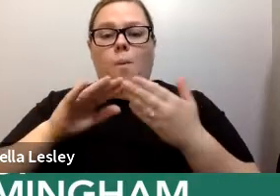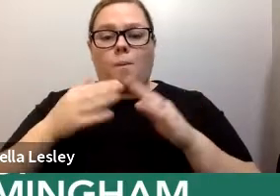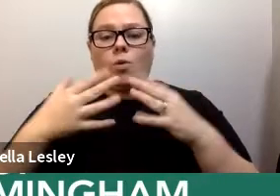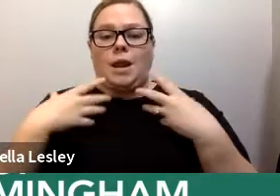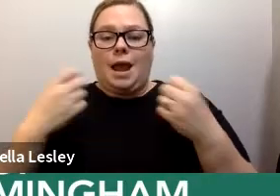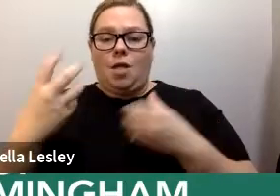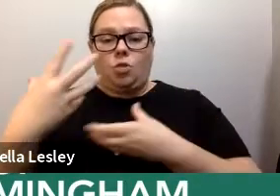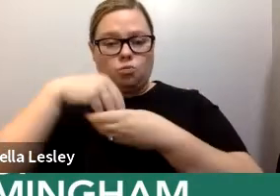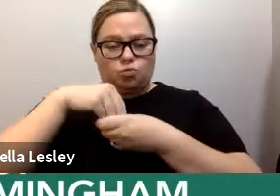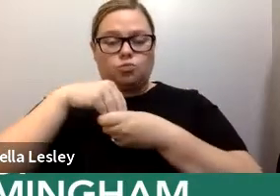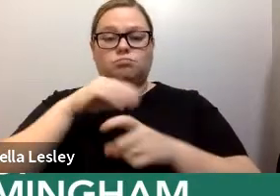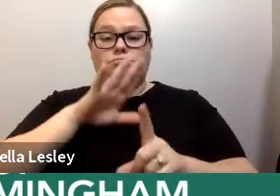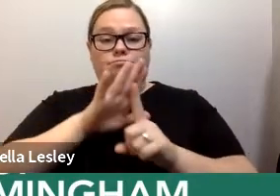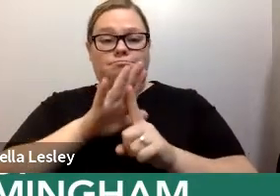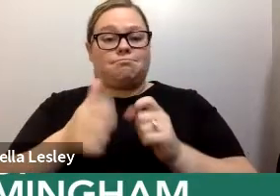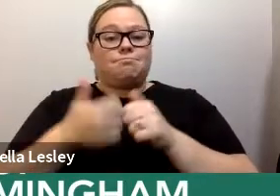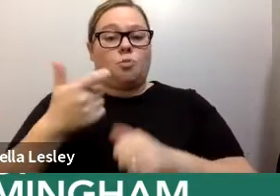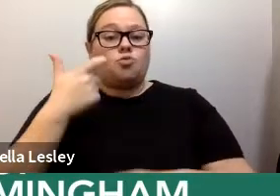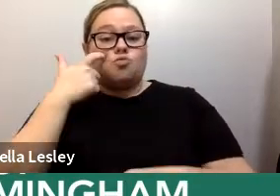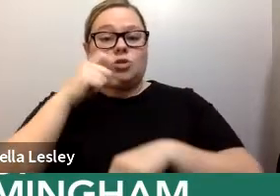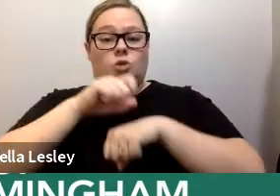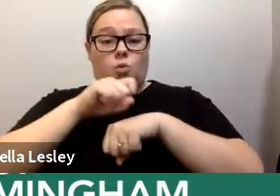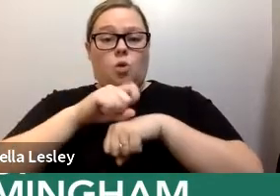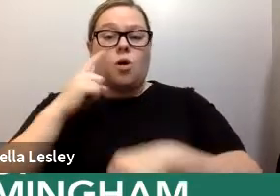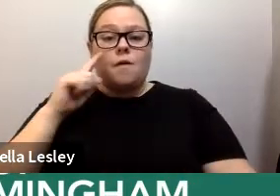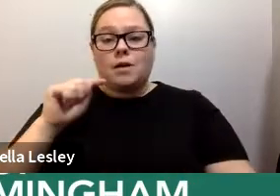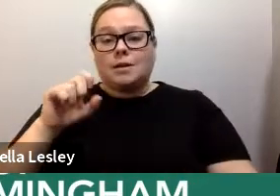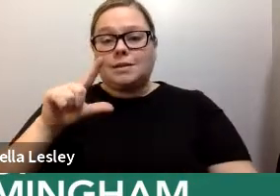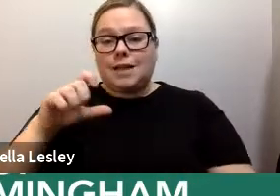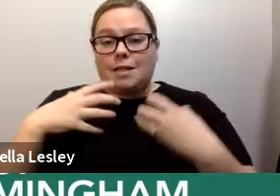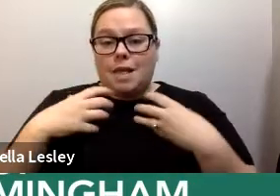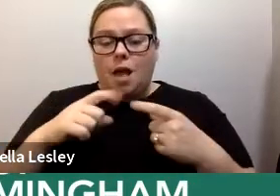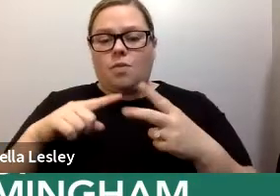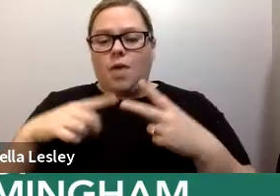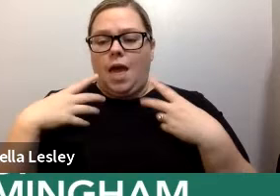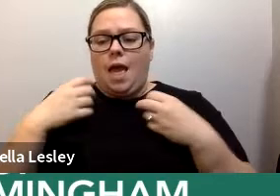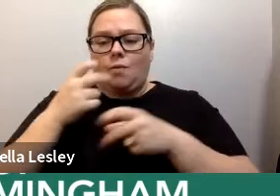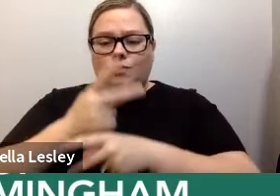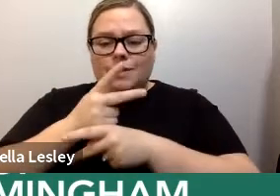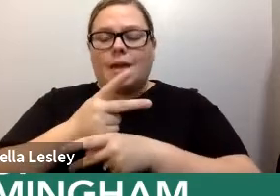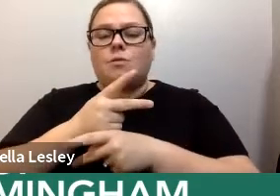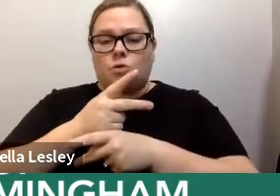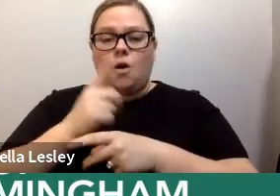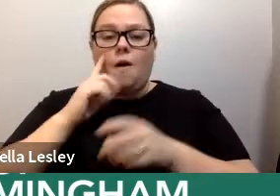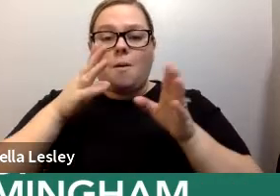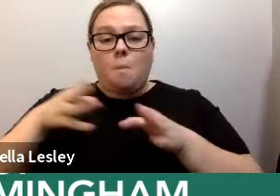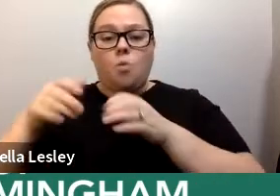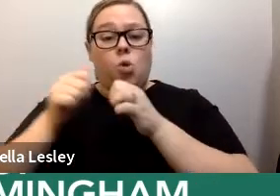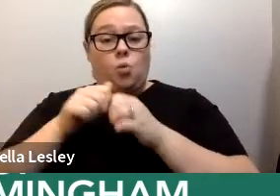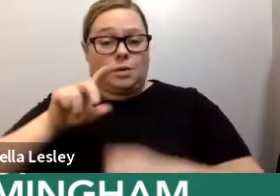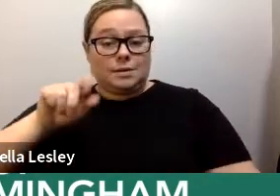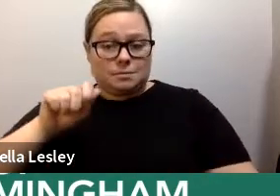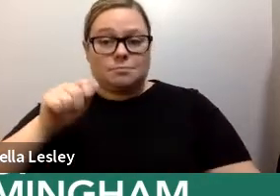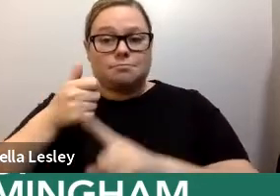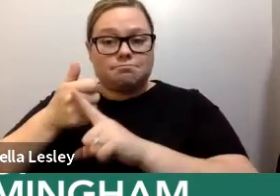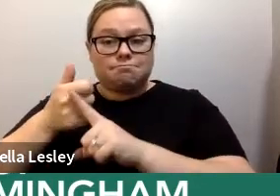Dr. Rimmer's recent work involves the creation of a telehealth healthcare to wellness program for individuals with disabilities that